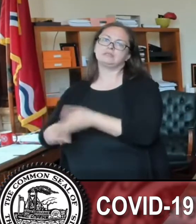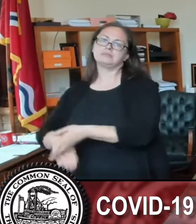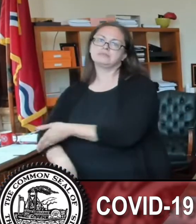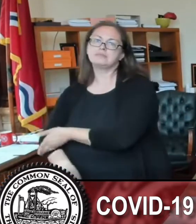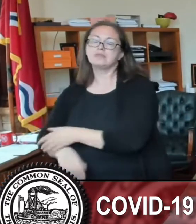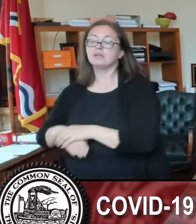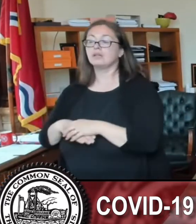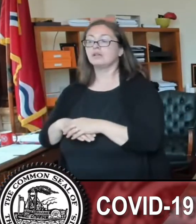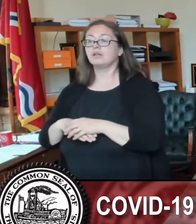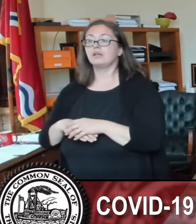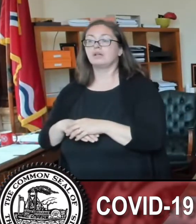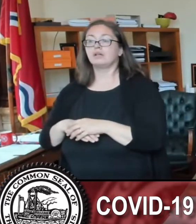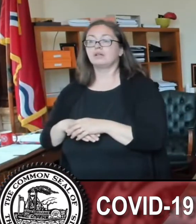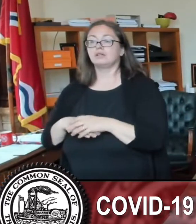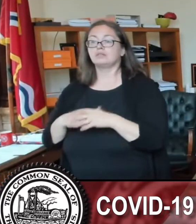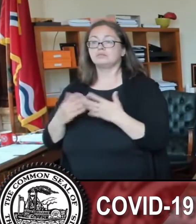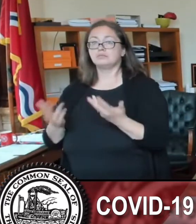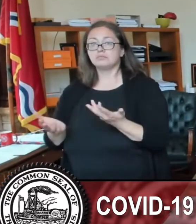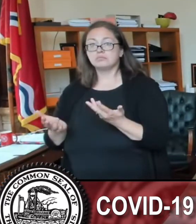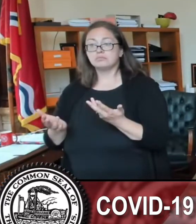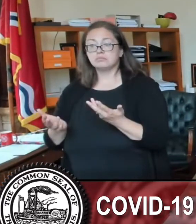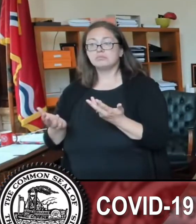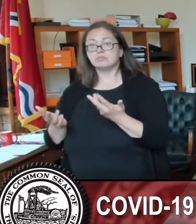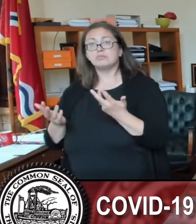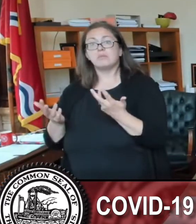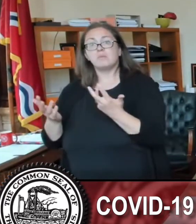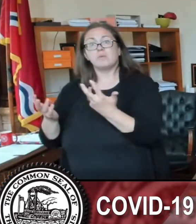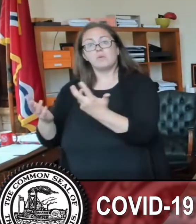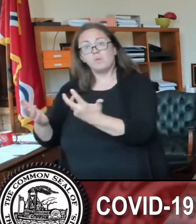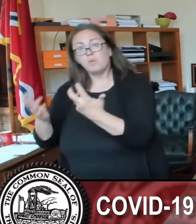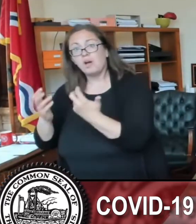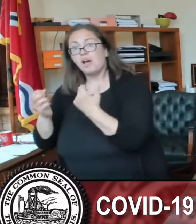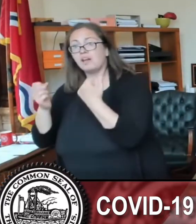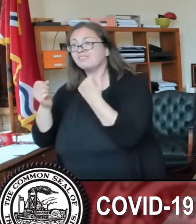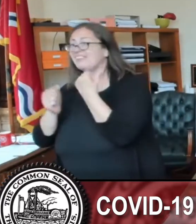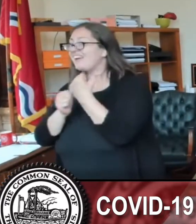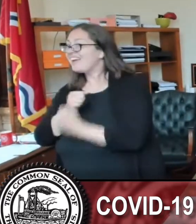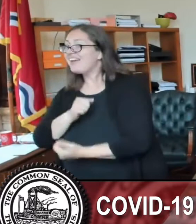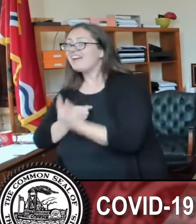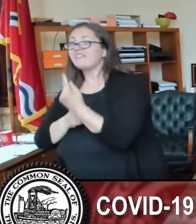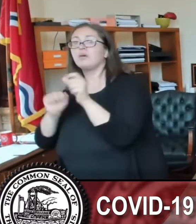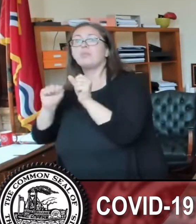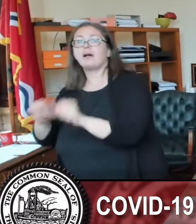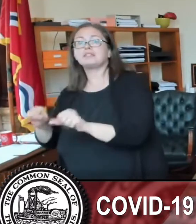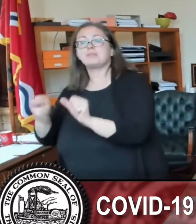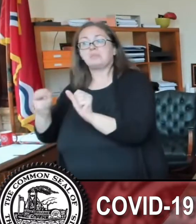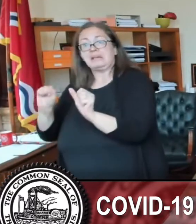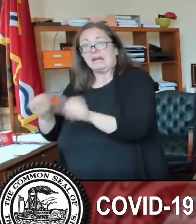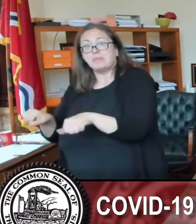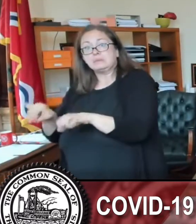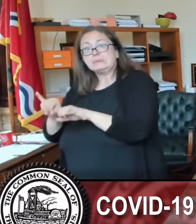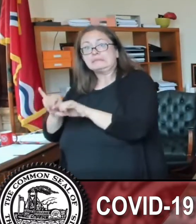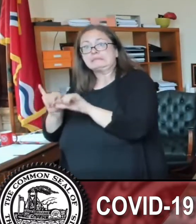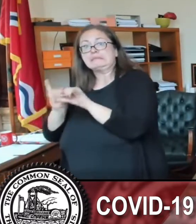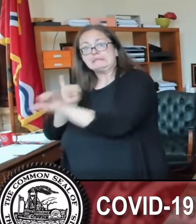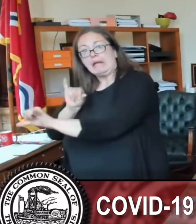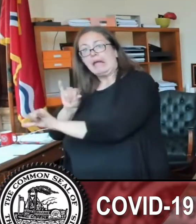want to keep everyone possible in their homes. And then the last